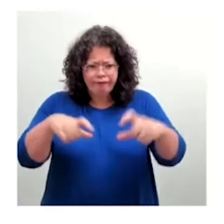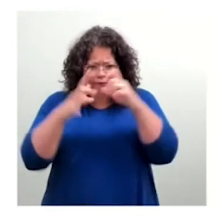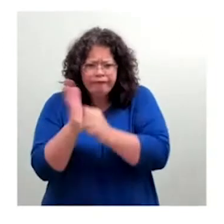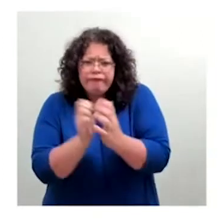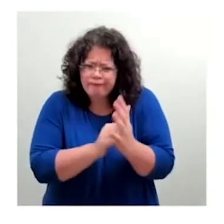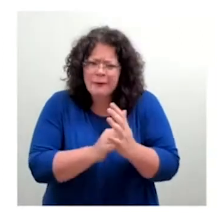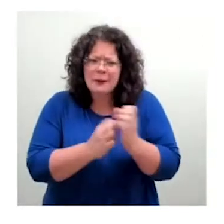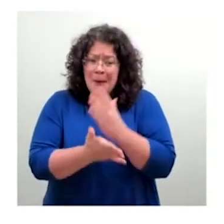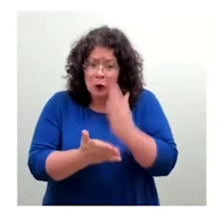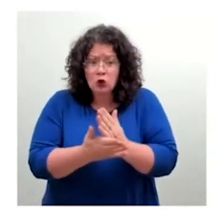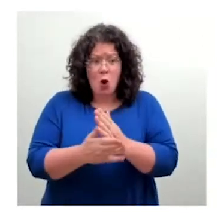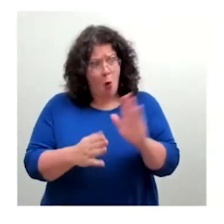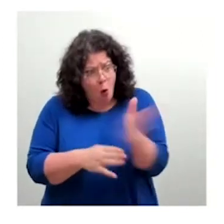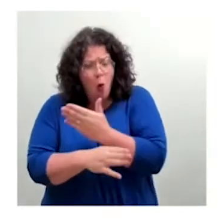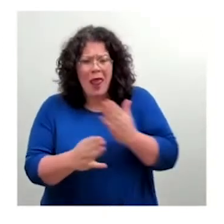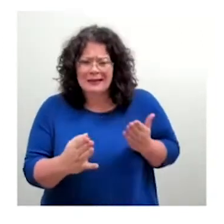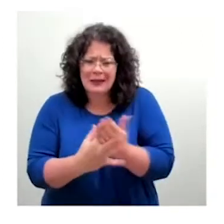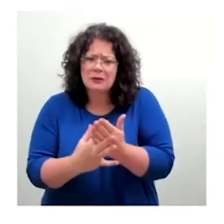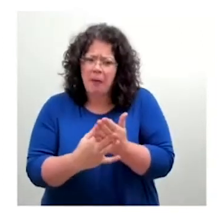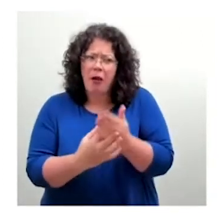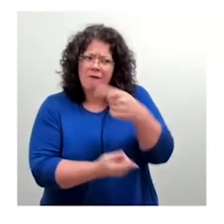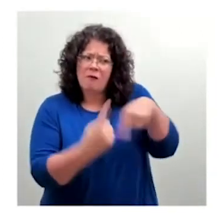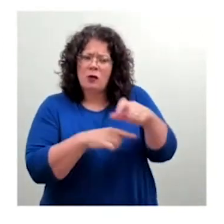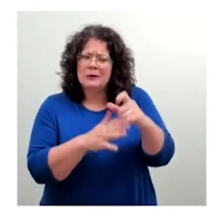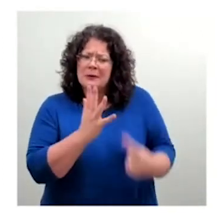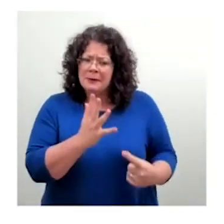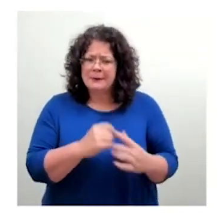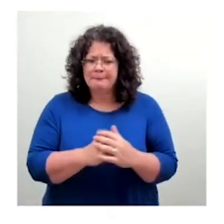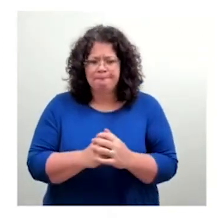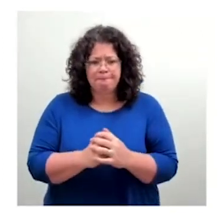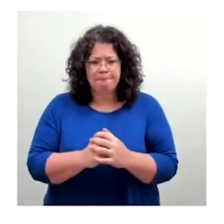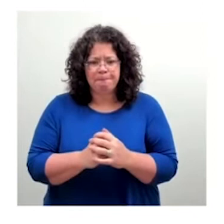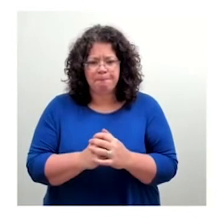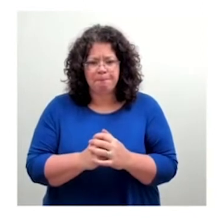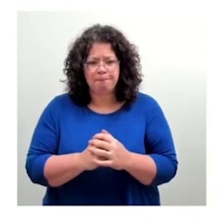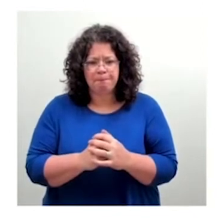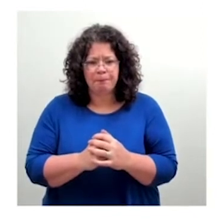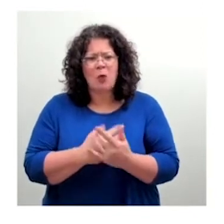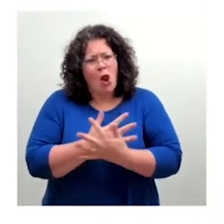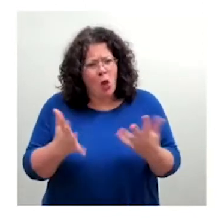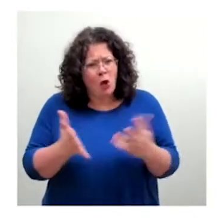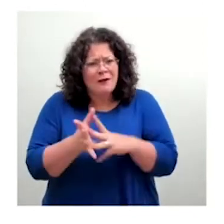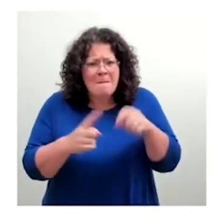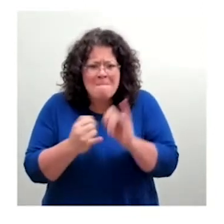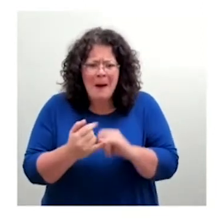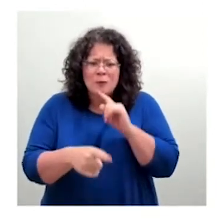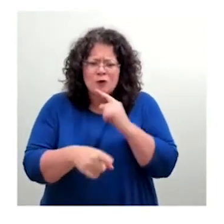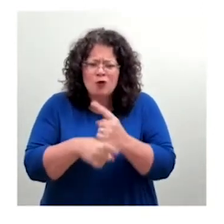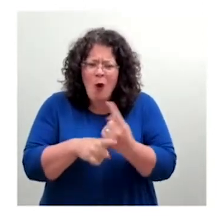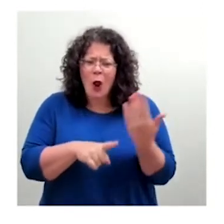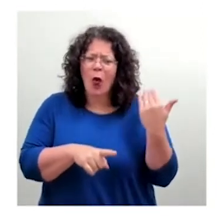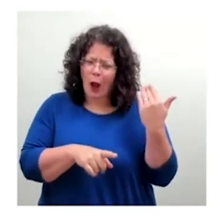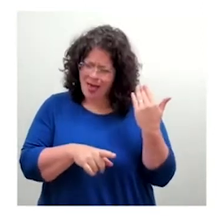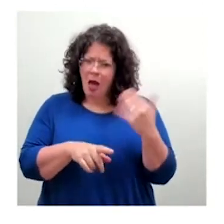were being put out. And we had to ensure that those maps and those zones of where COVID was rising the most was accessible for people with